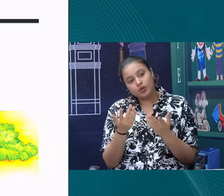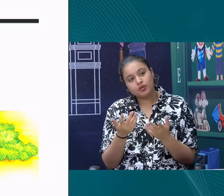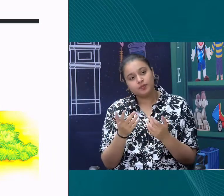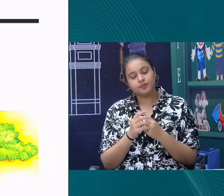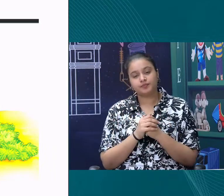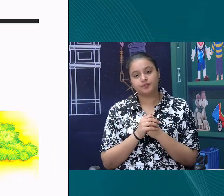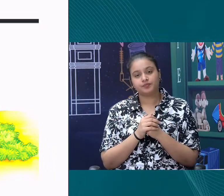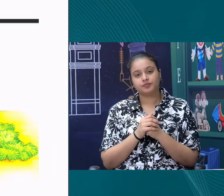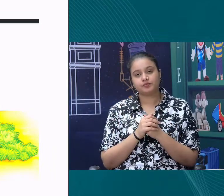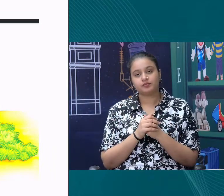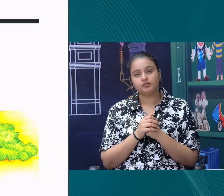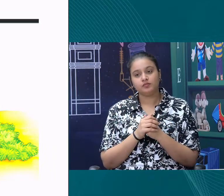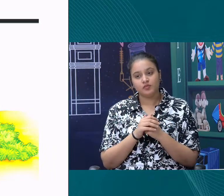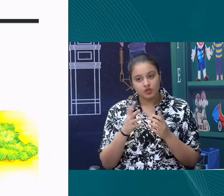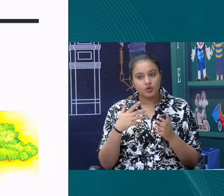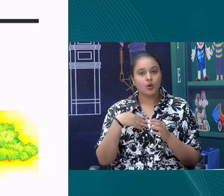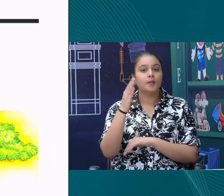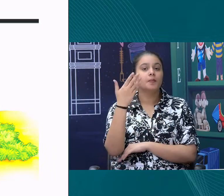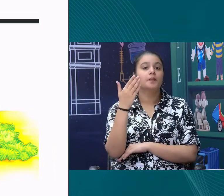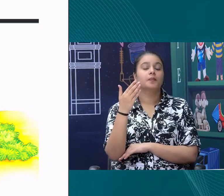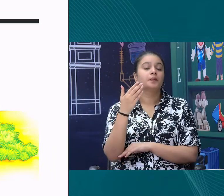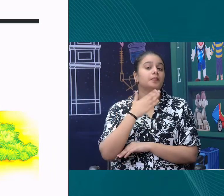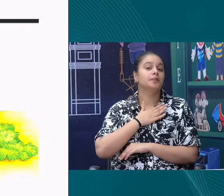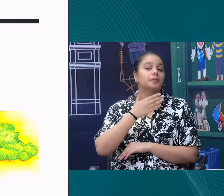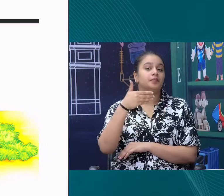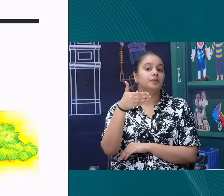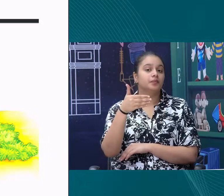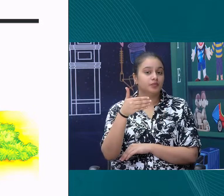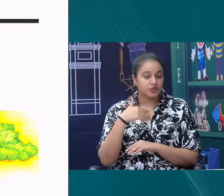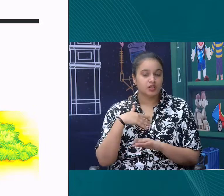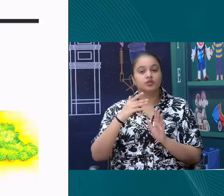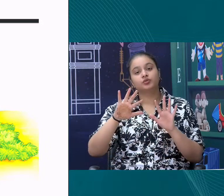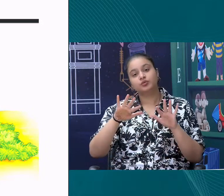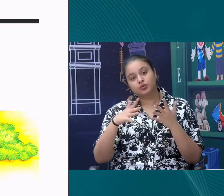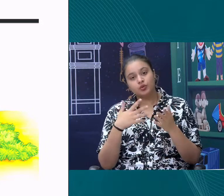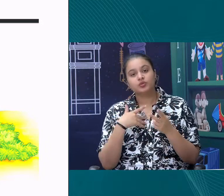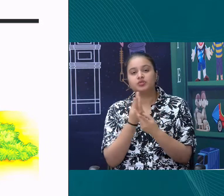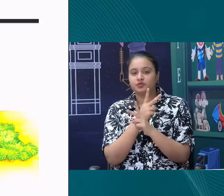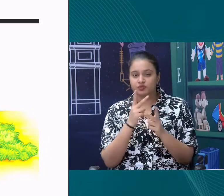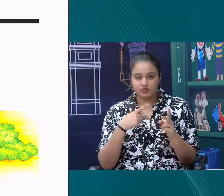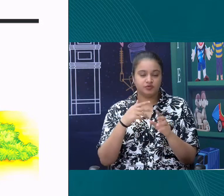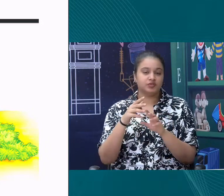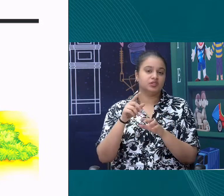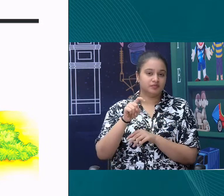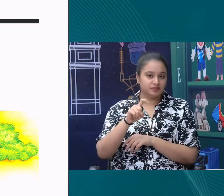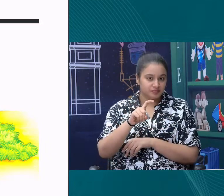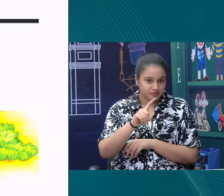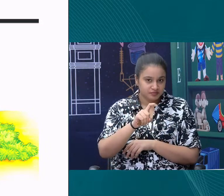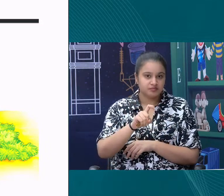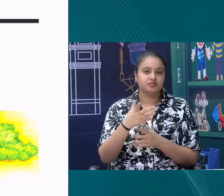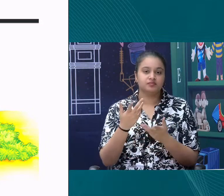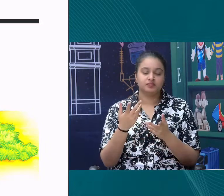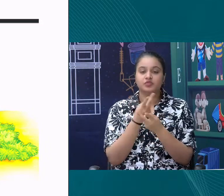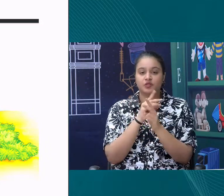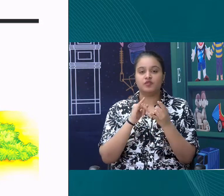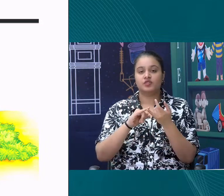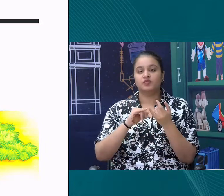we also find plants like cactus. and also a lot of lizards. Oh yes, yes. And insects like